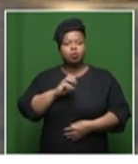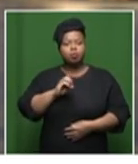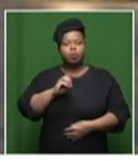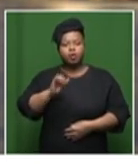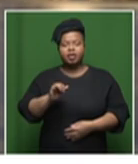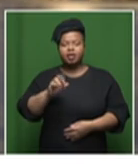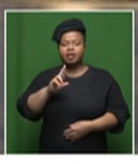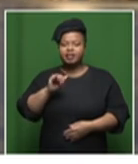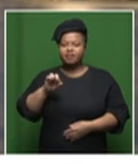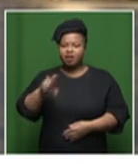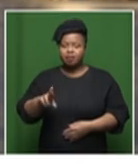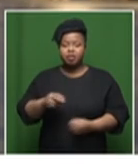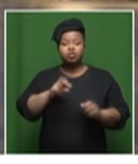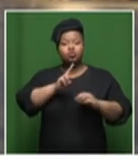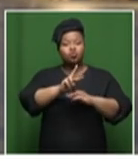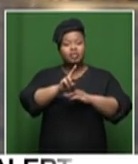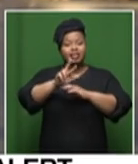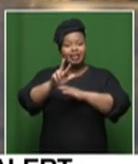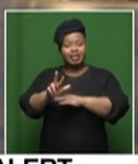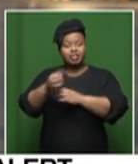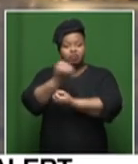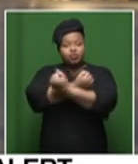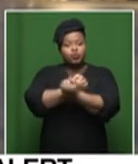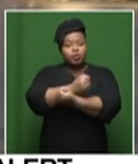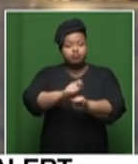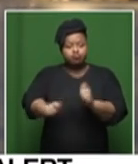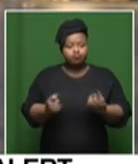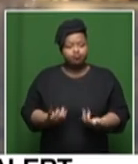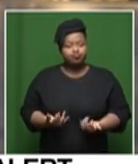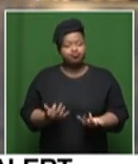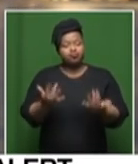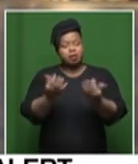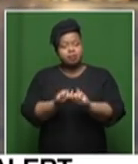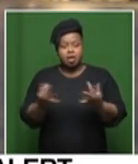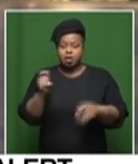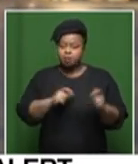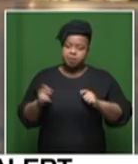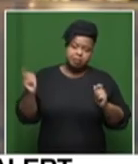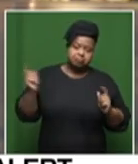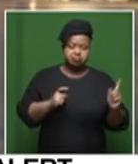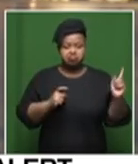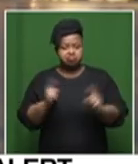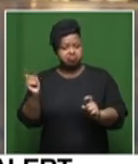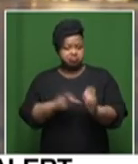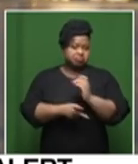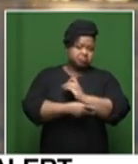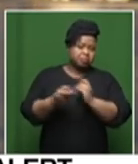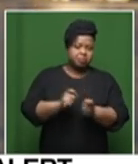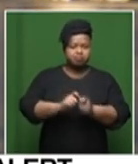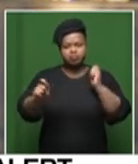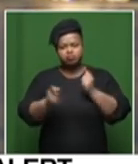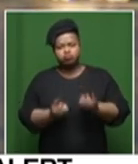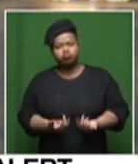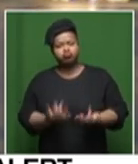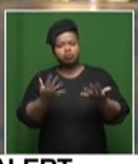with 28 trucks being torched and several people coming out in their numbers to burn rubble on the